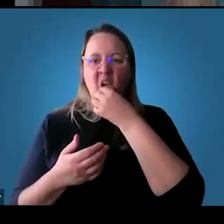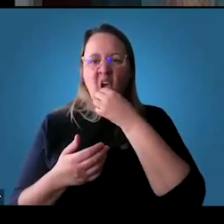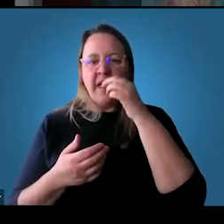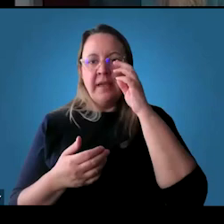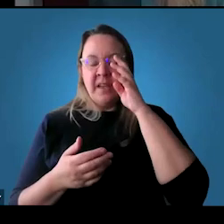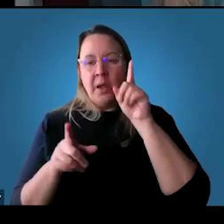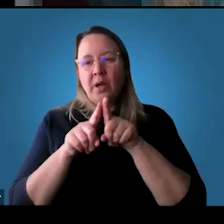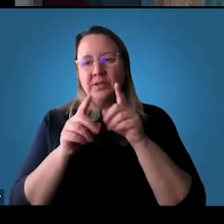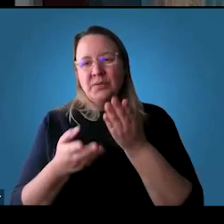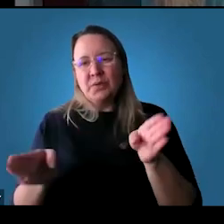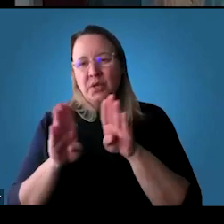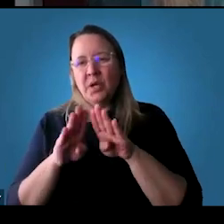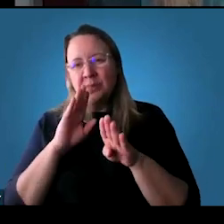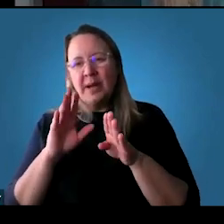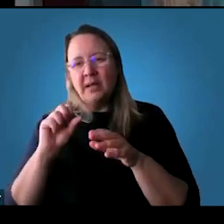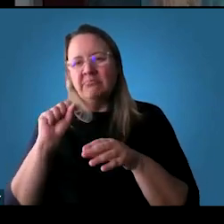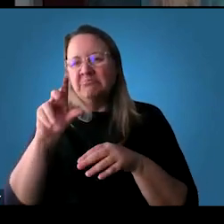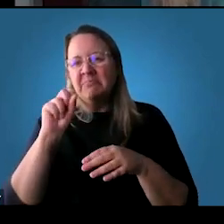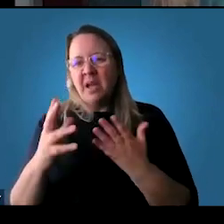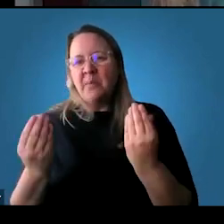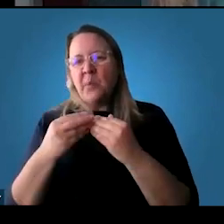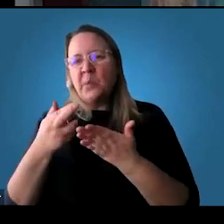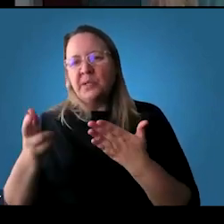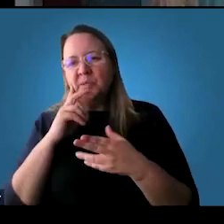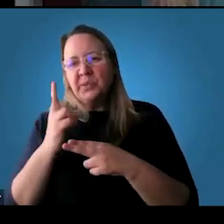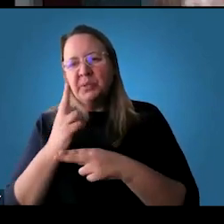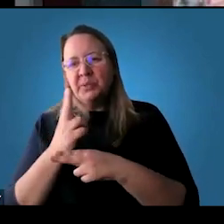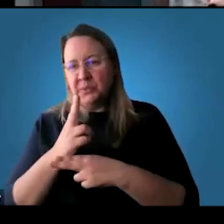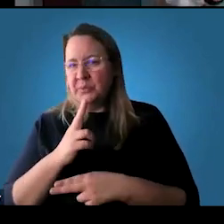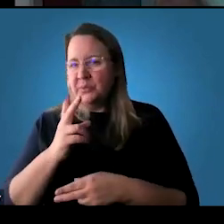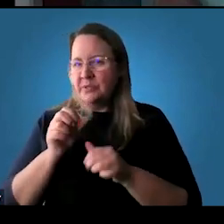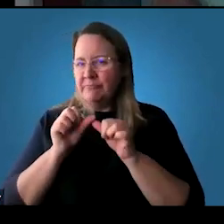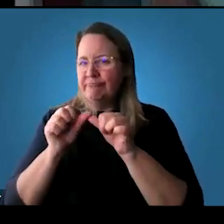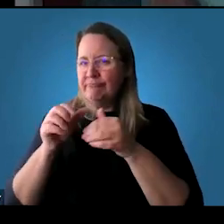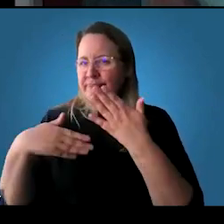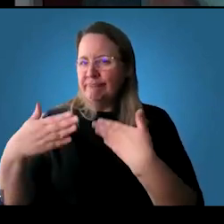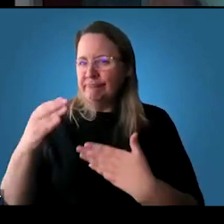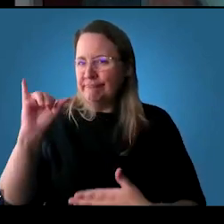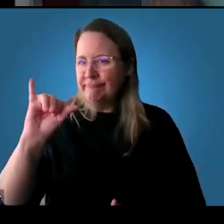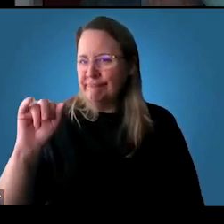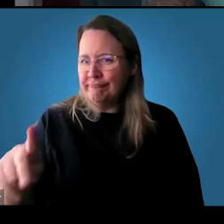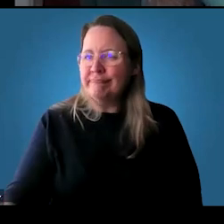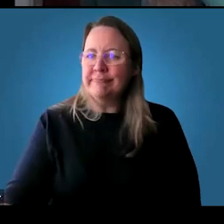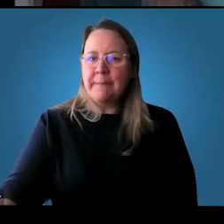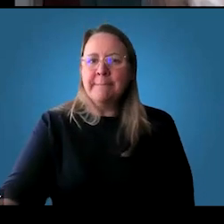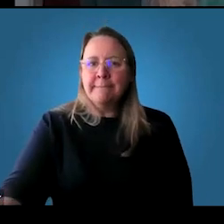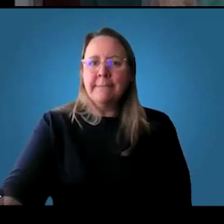of additional resources that you can use to keep this momentum going.